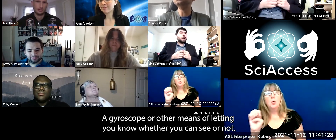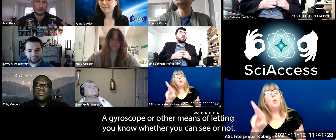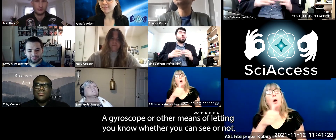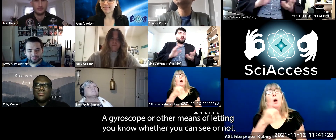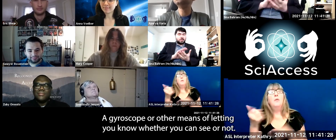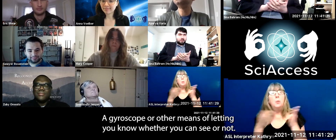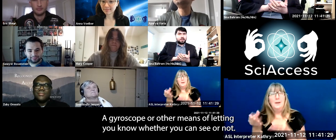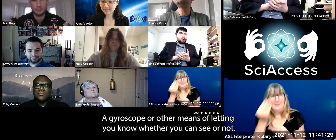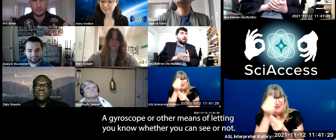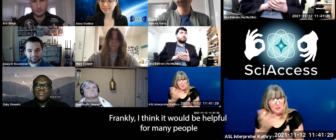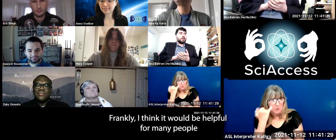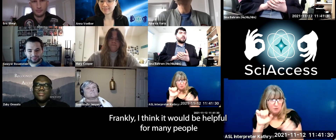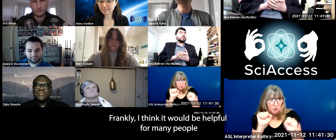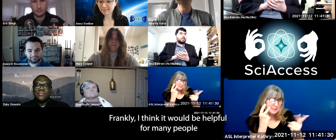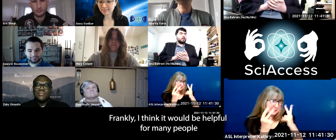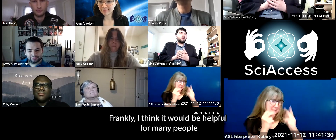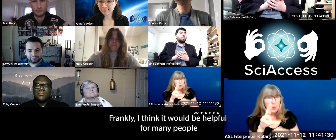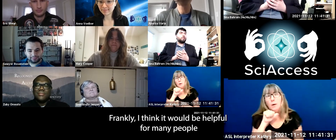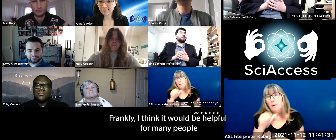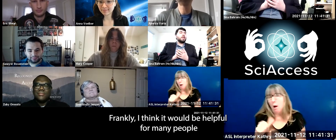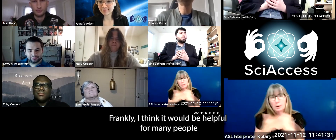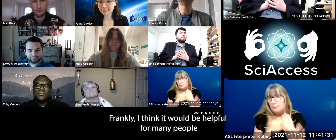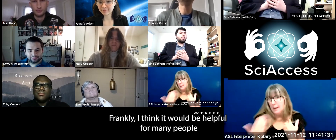know whether you can see or not, frankly. I think it